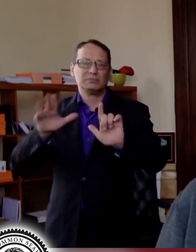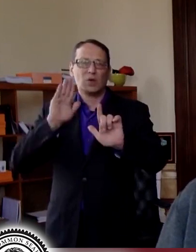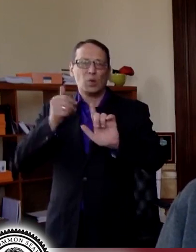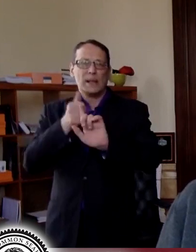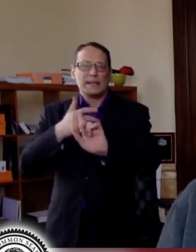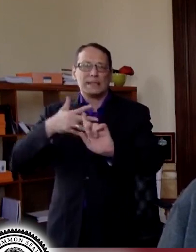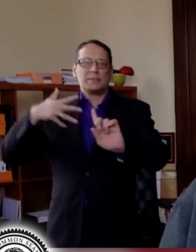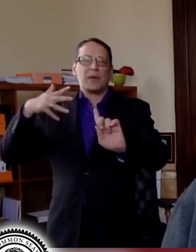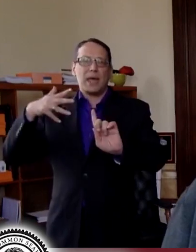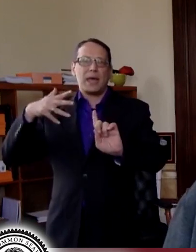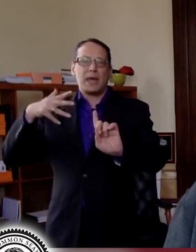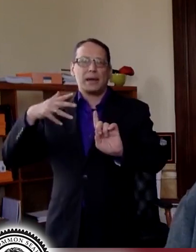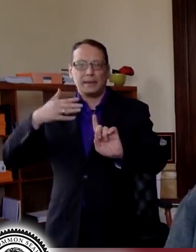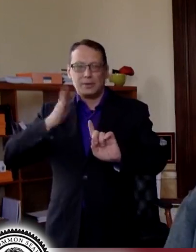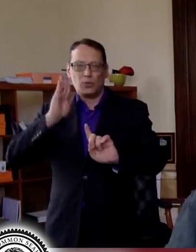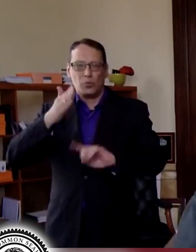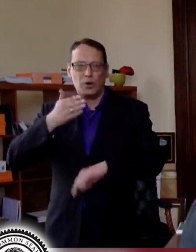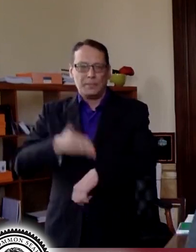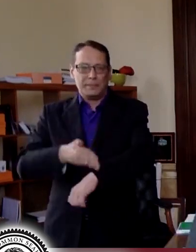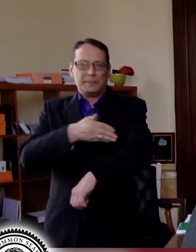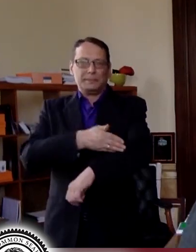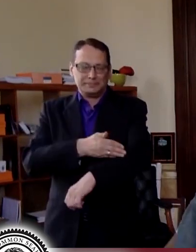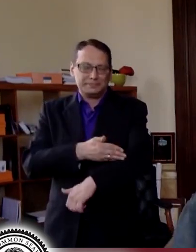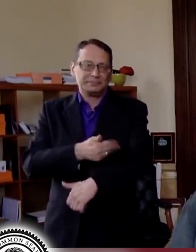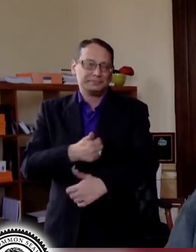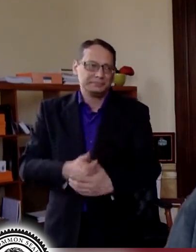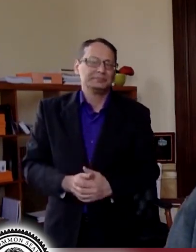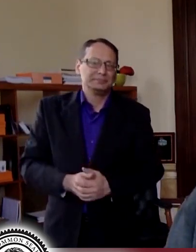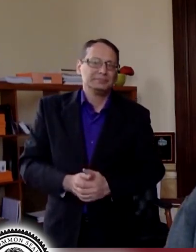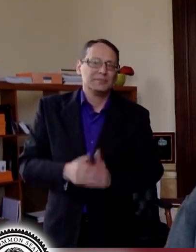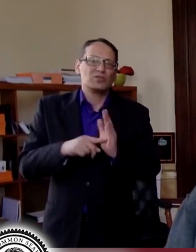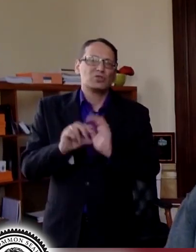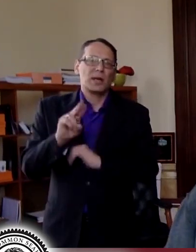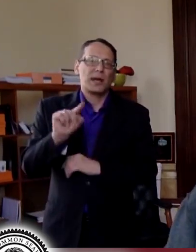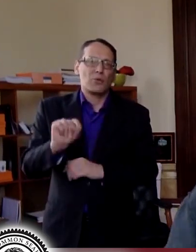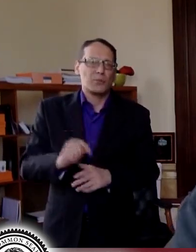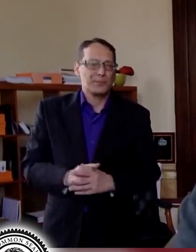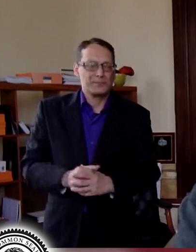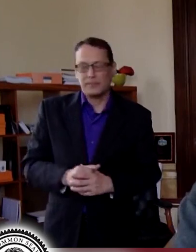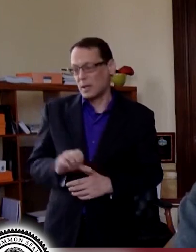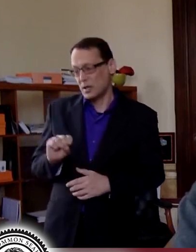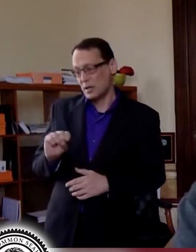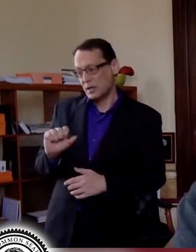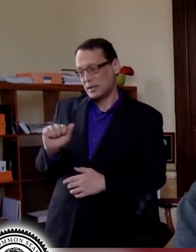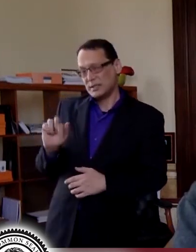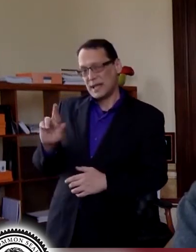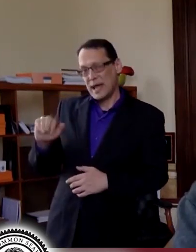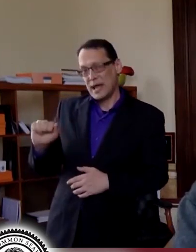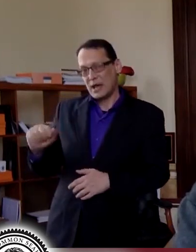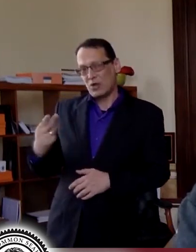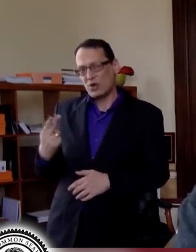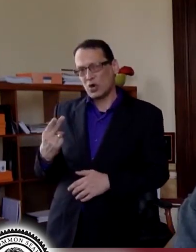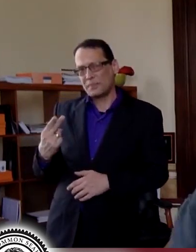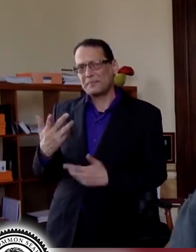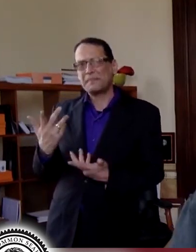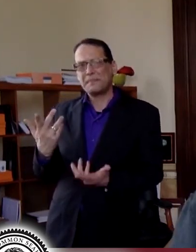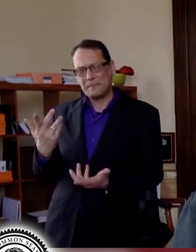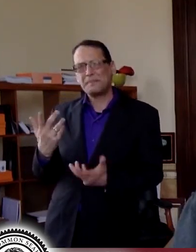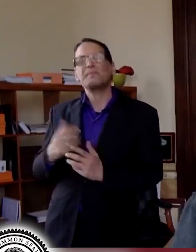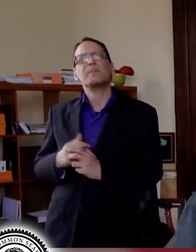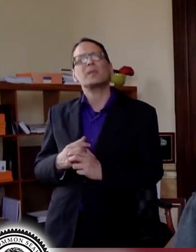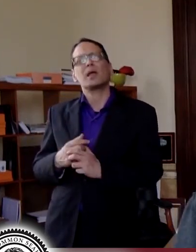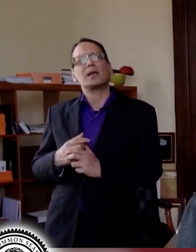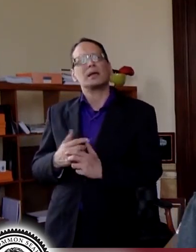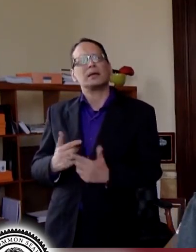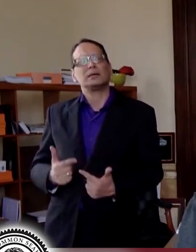It'll get better. So feel free to check it out. Sarah's watching. What do you think life looks like on the